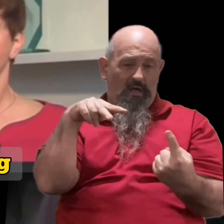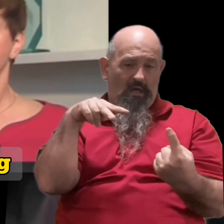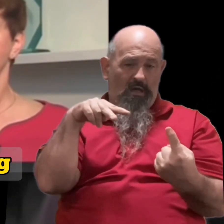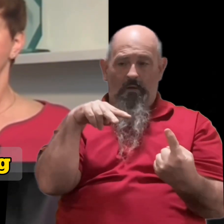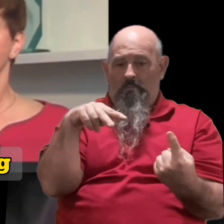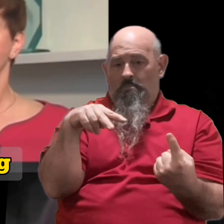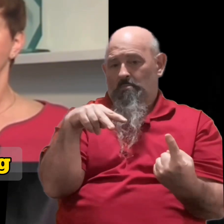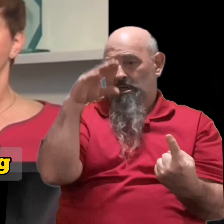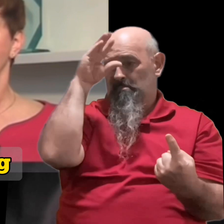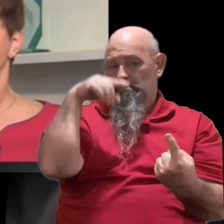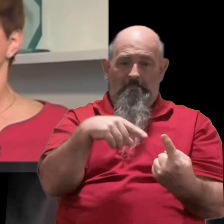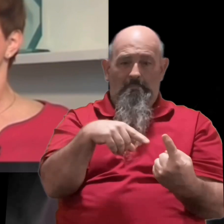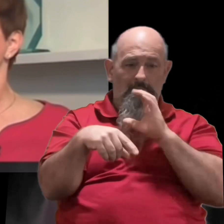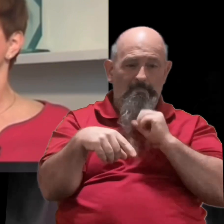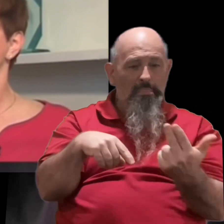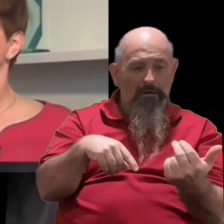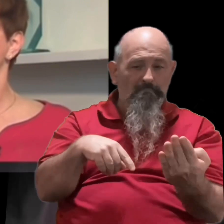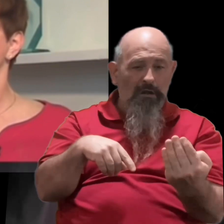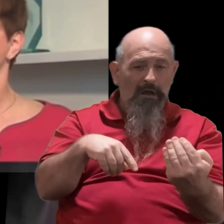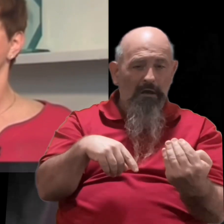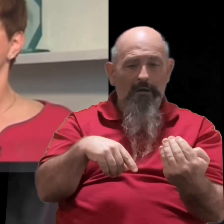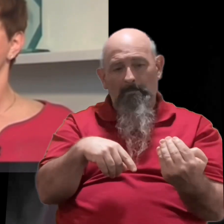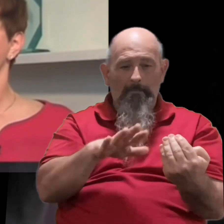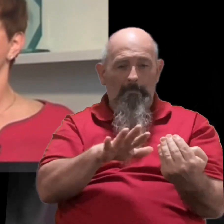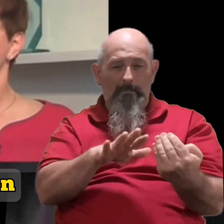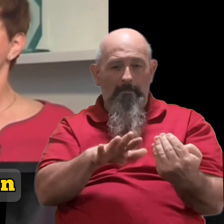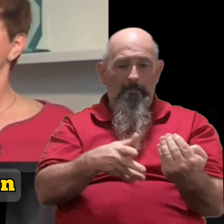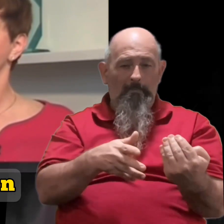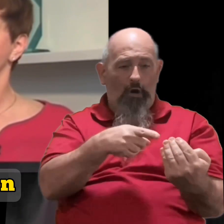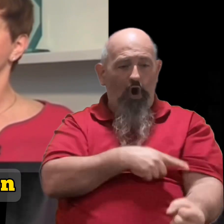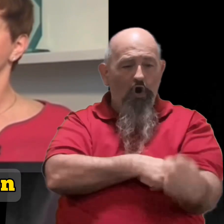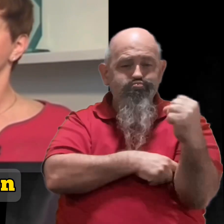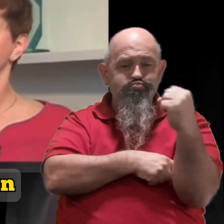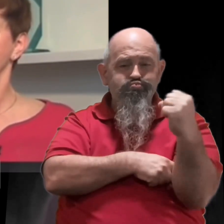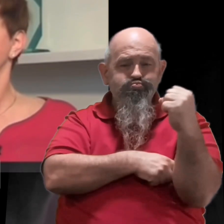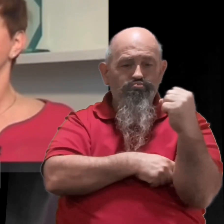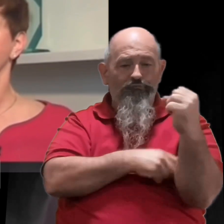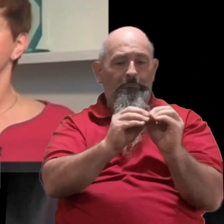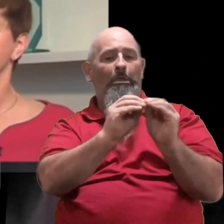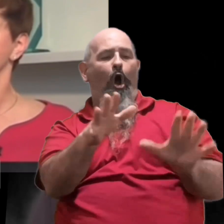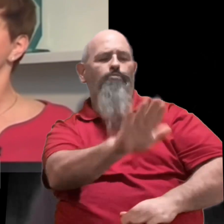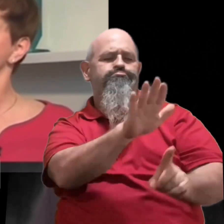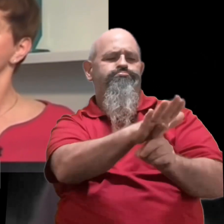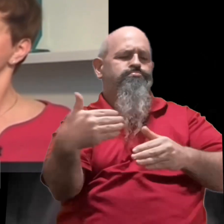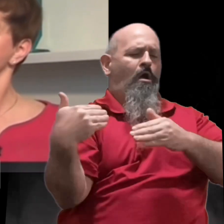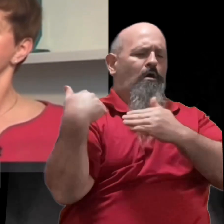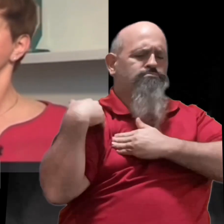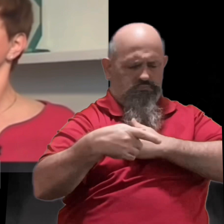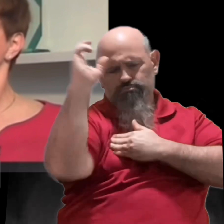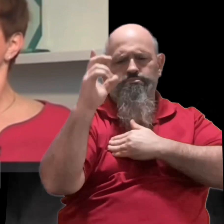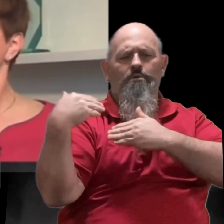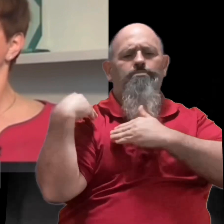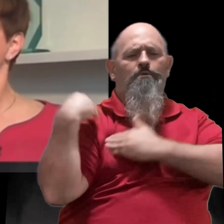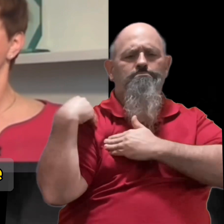a young teenage boy, i.e. a 13 or 14-year-old, and he gets an erection, then clearly it's his responsibility. And I'm